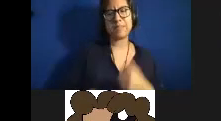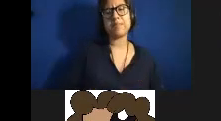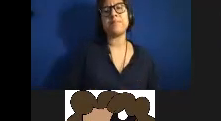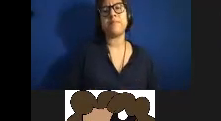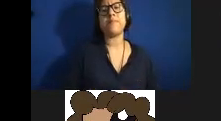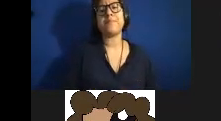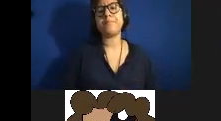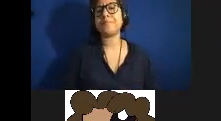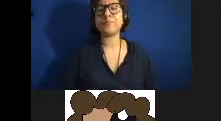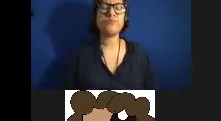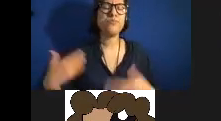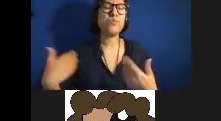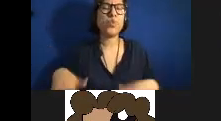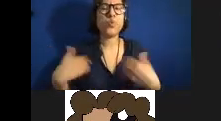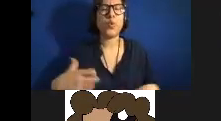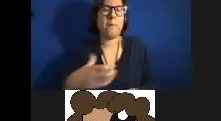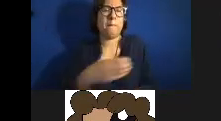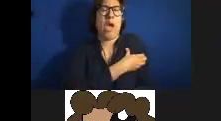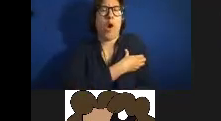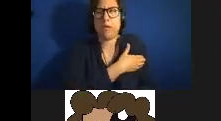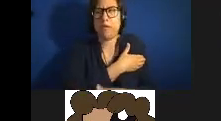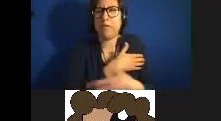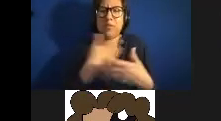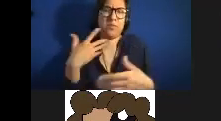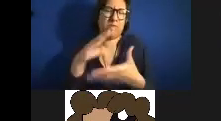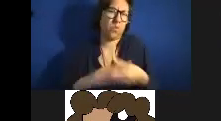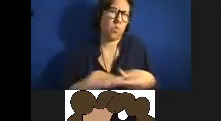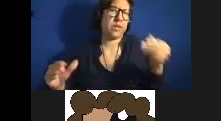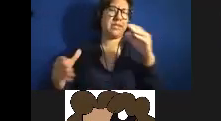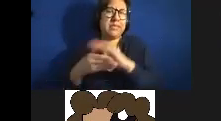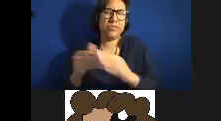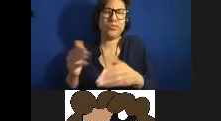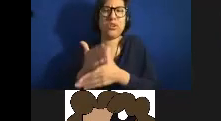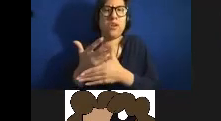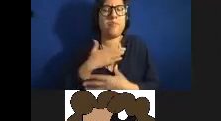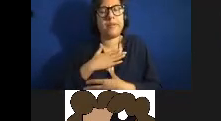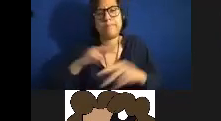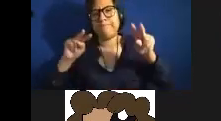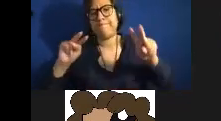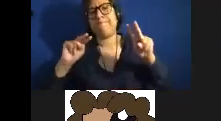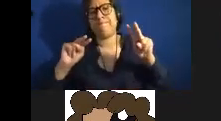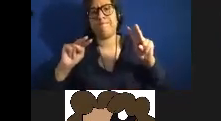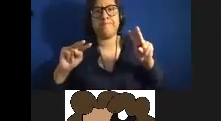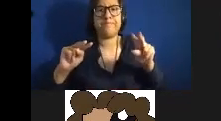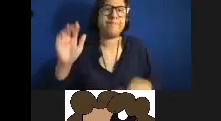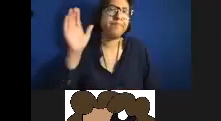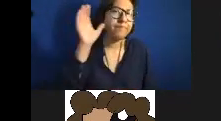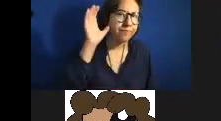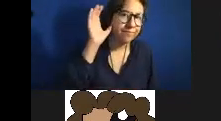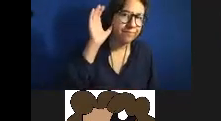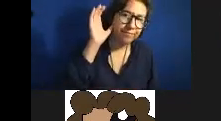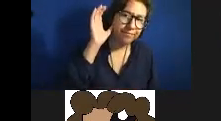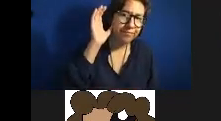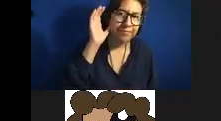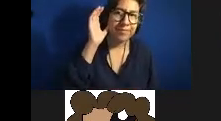have very powerful personal stories. And I look forward to sharing them in just a second,